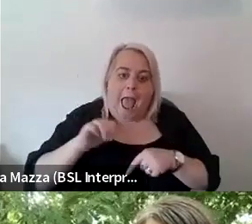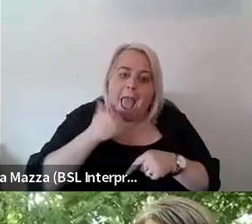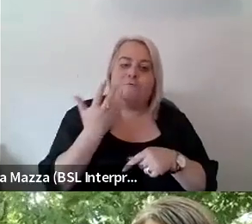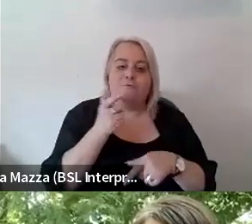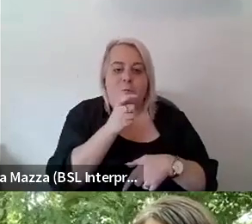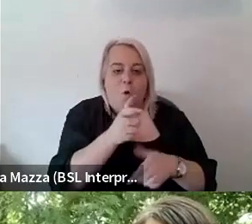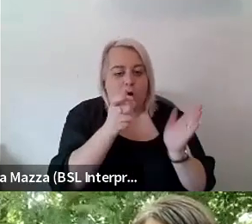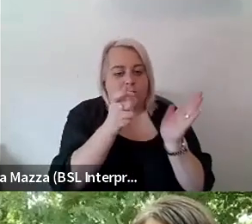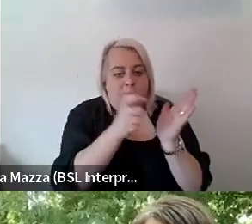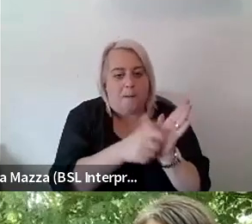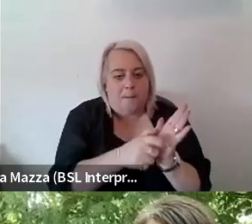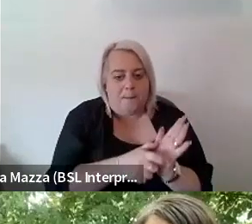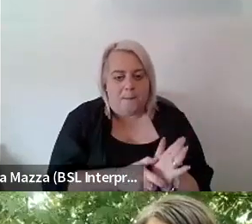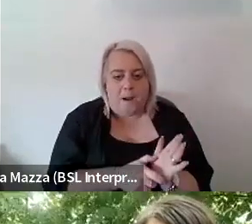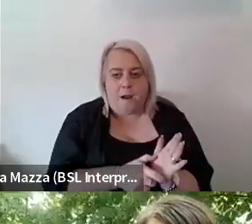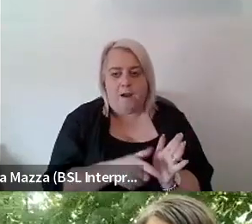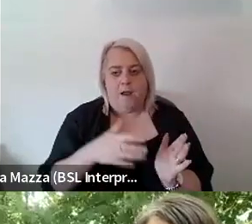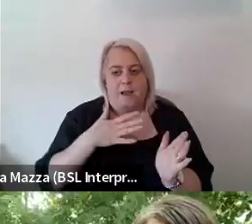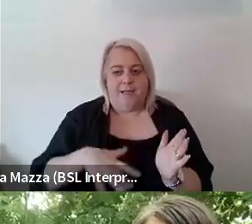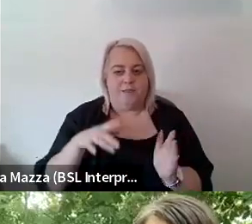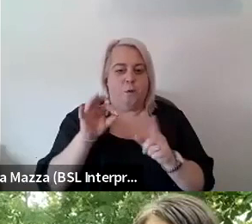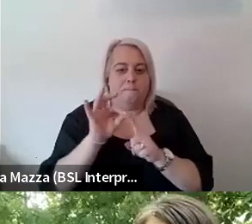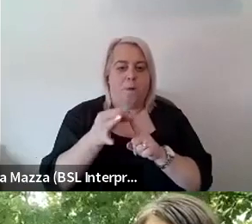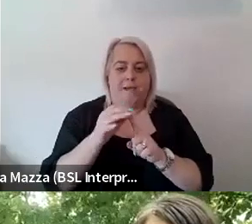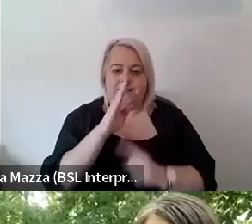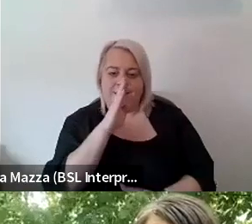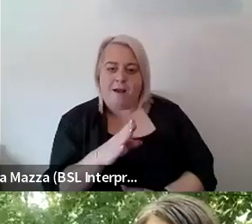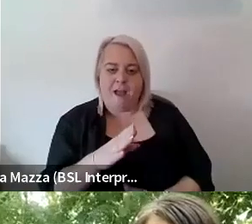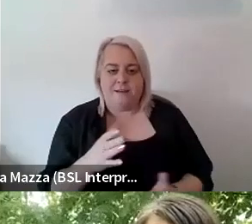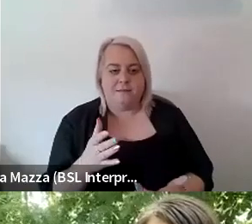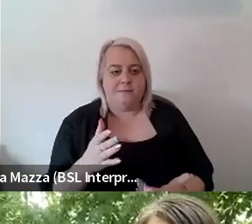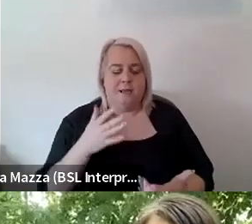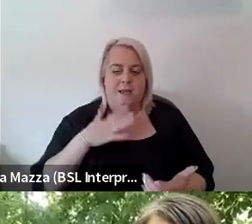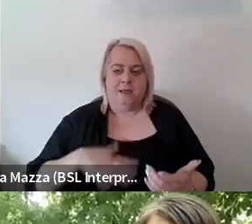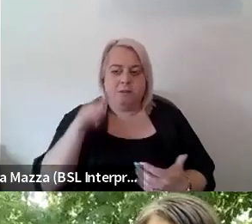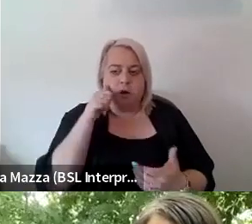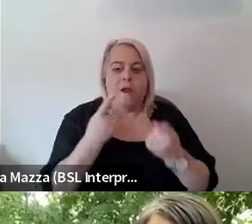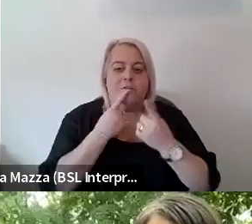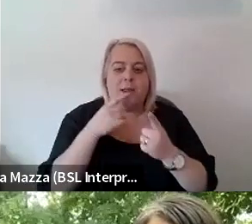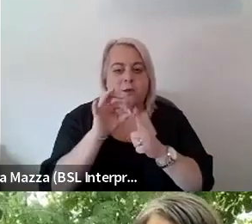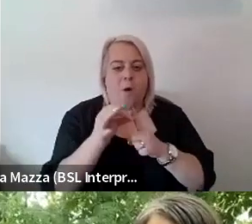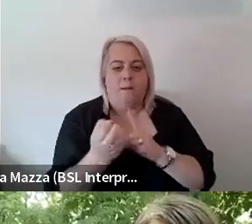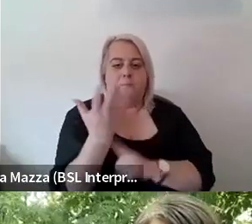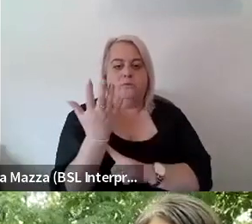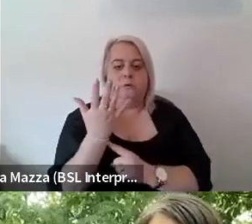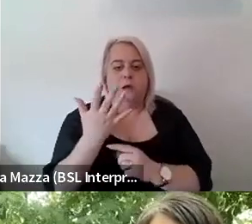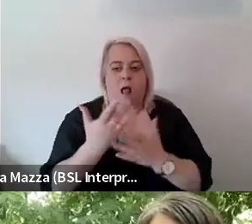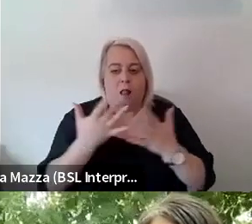Pinpoint exactly what you want to say. Be direct with what you want to say. You don't need to put mountains of text.